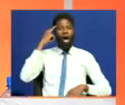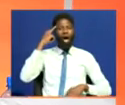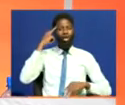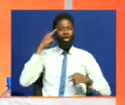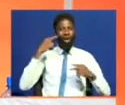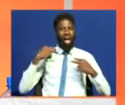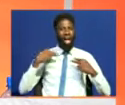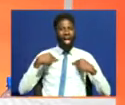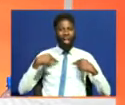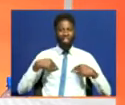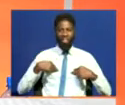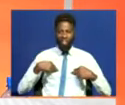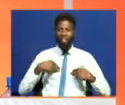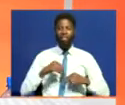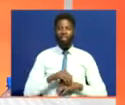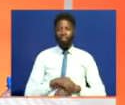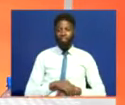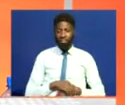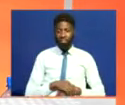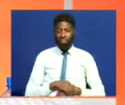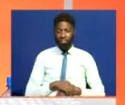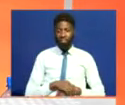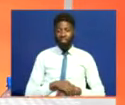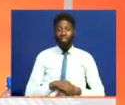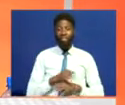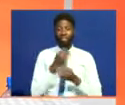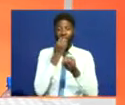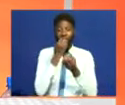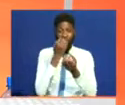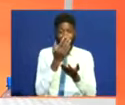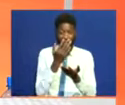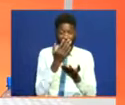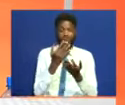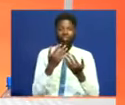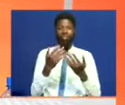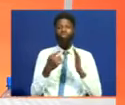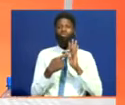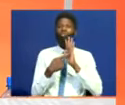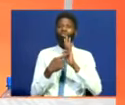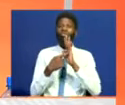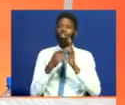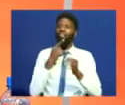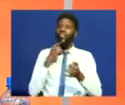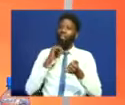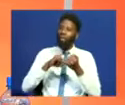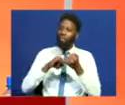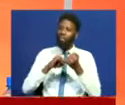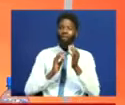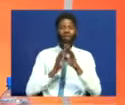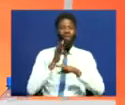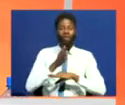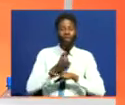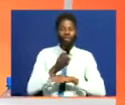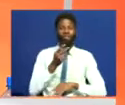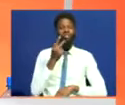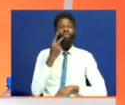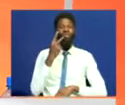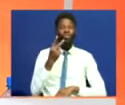been able to share, husbands, you know, 200 and around over 200, boyfriends over